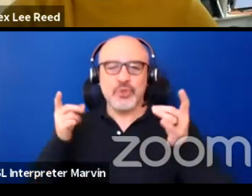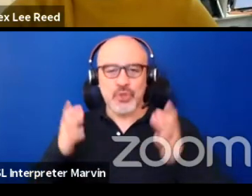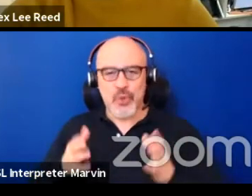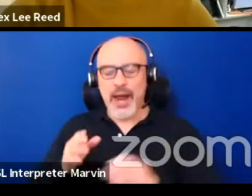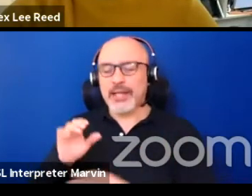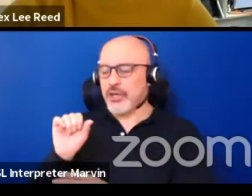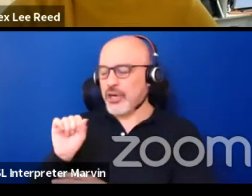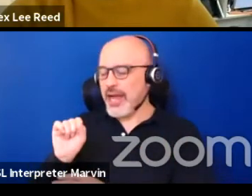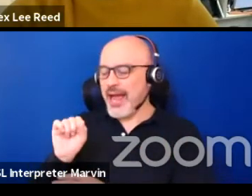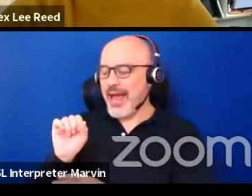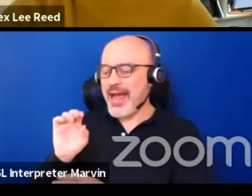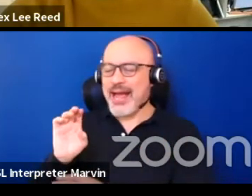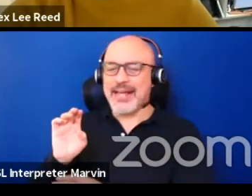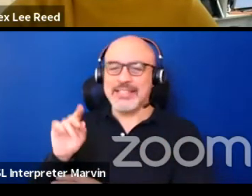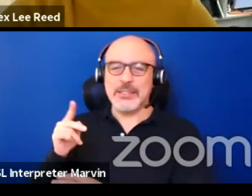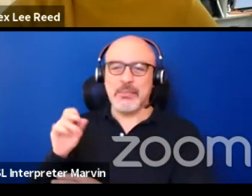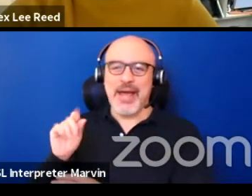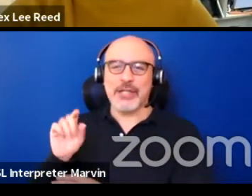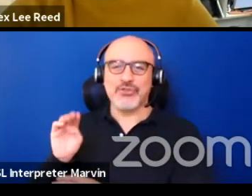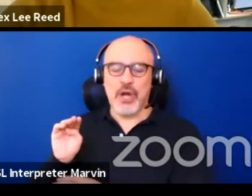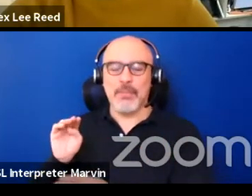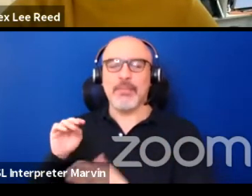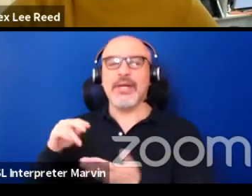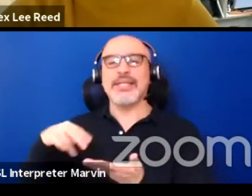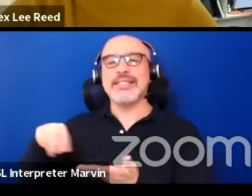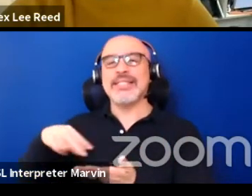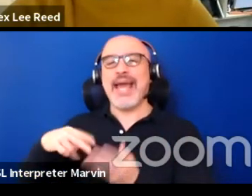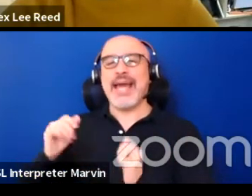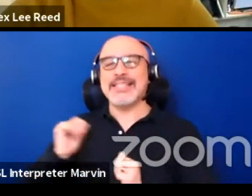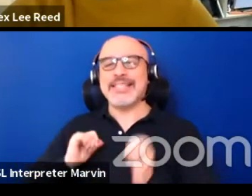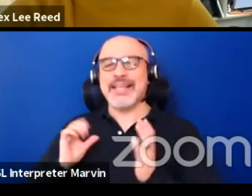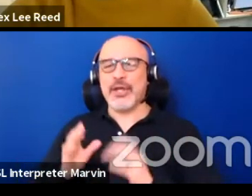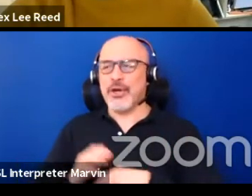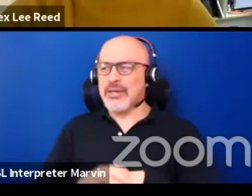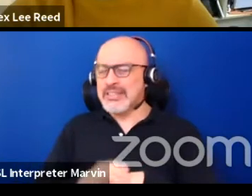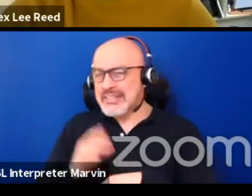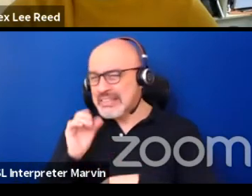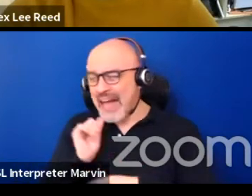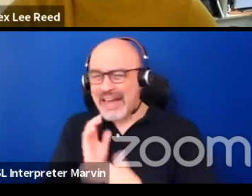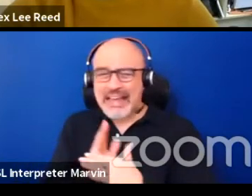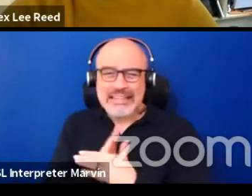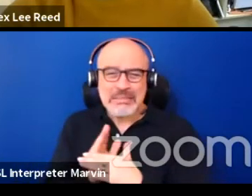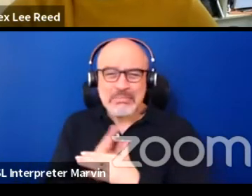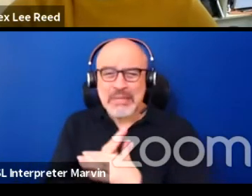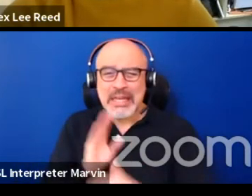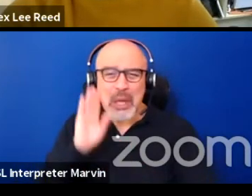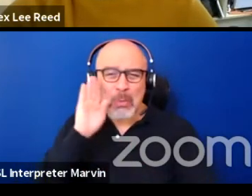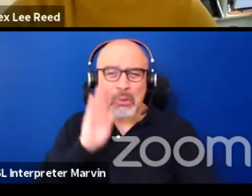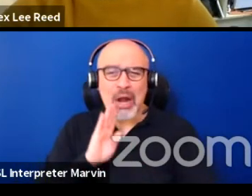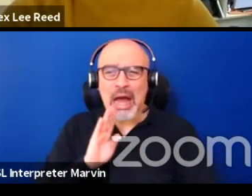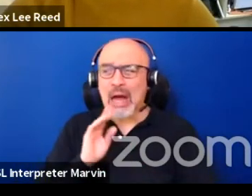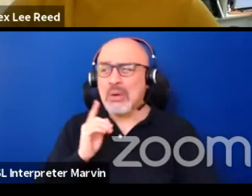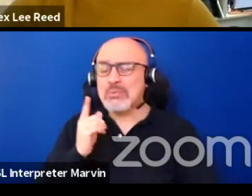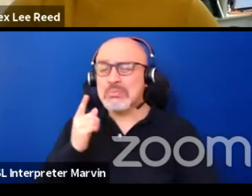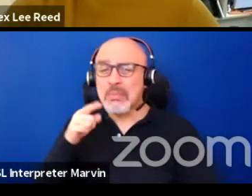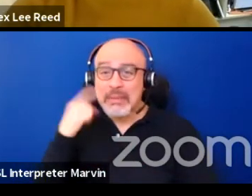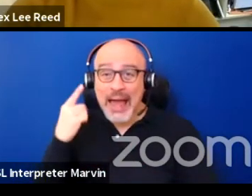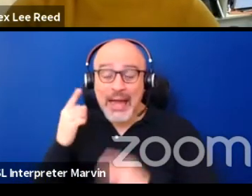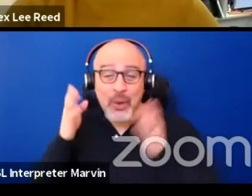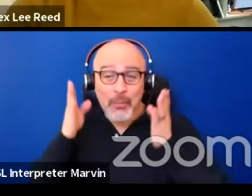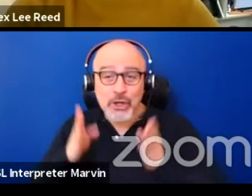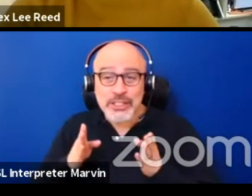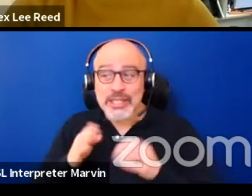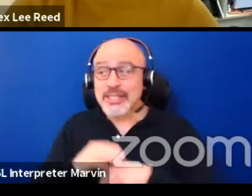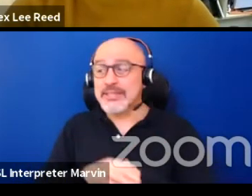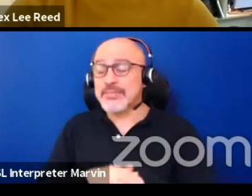Dance Theater. I am I guess I'm medium brown complected Black person.